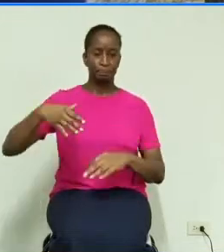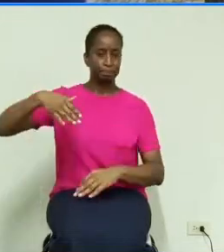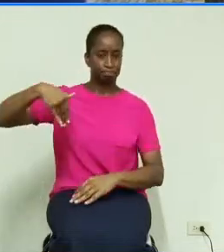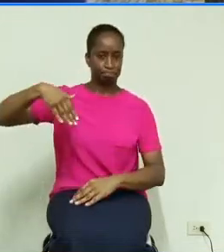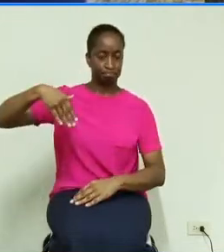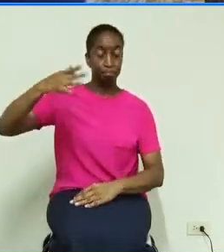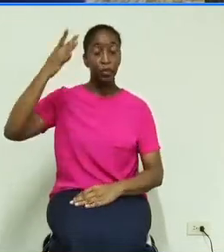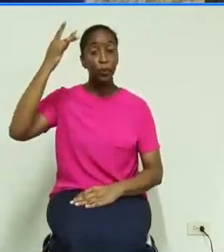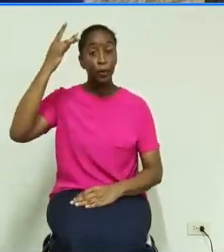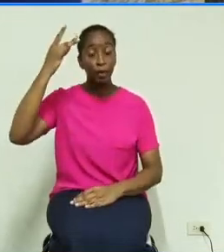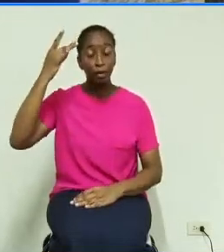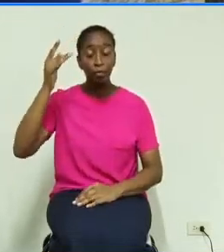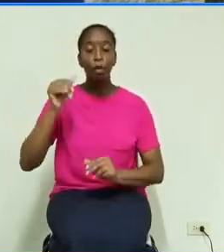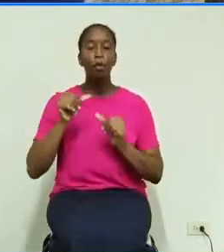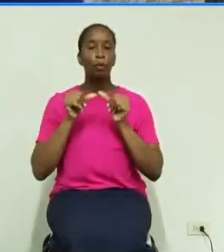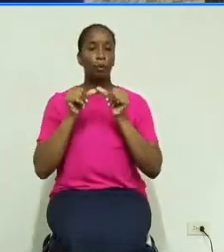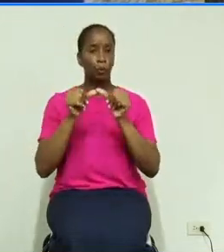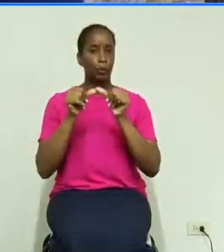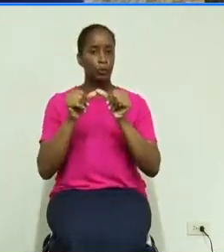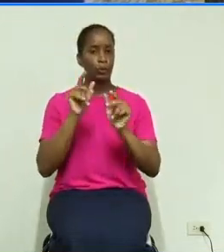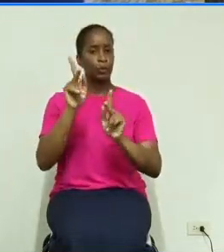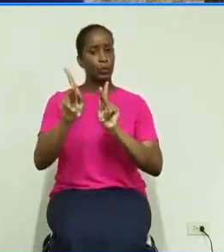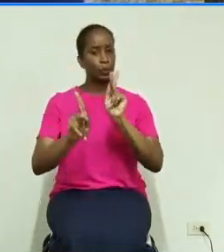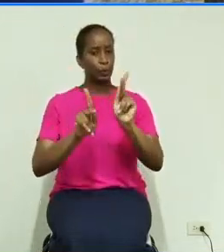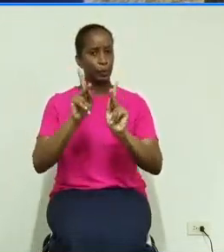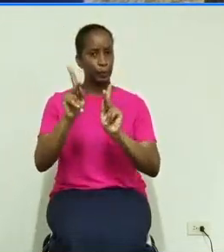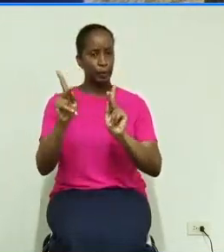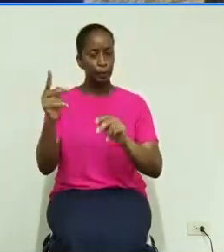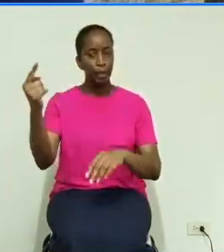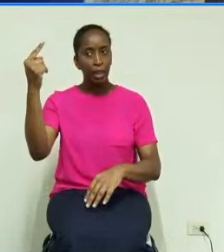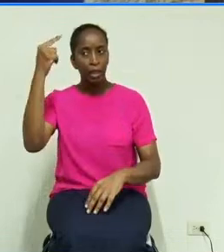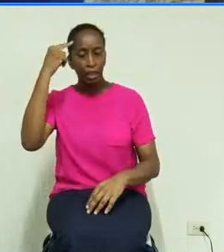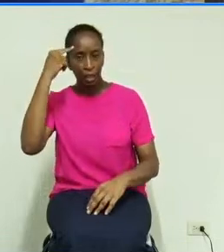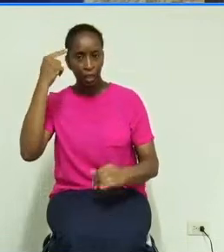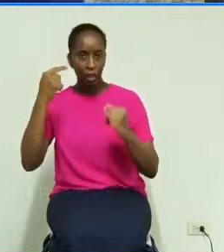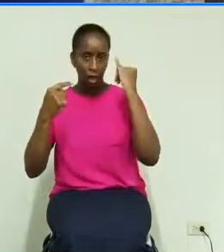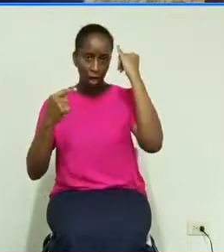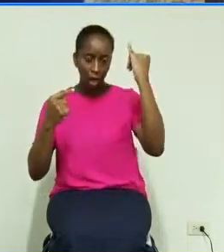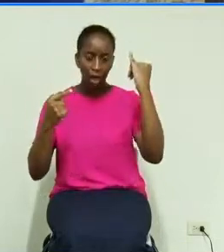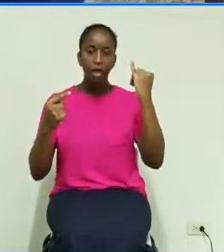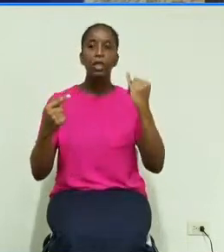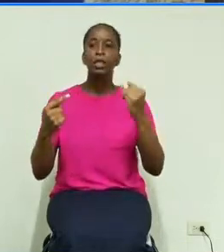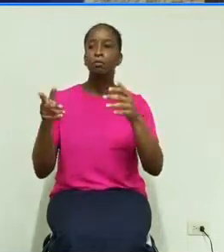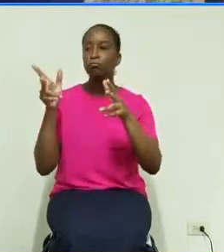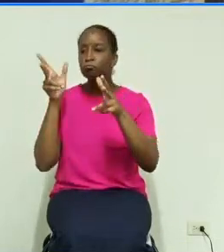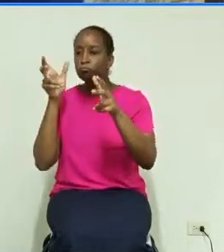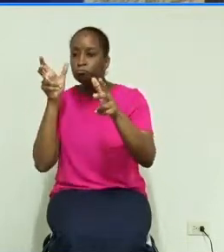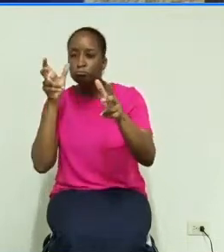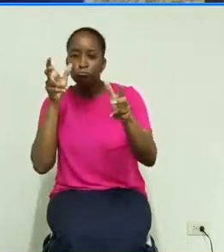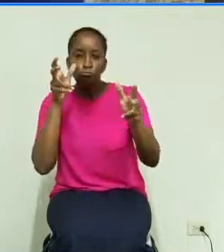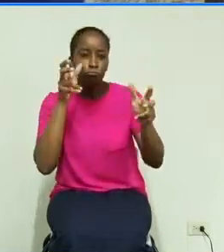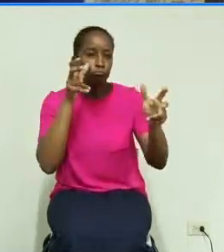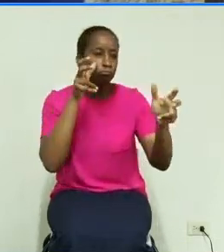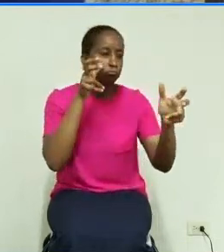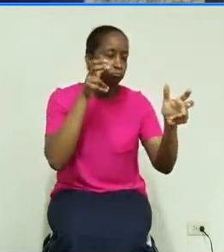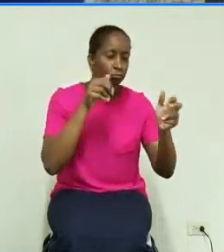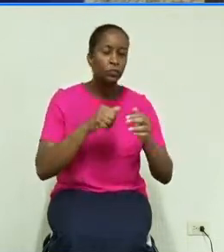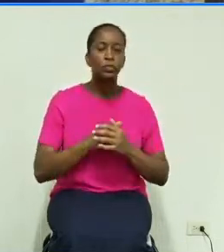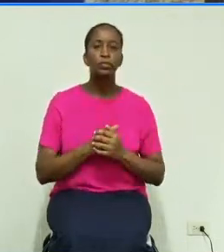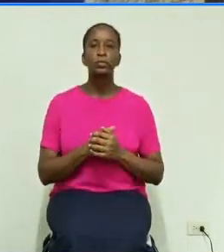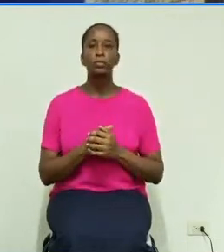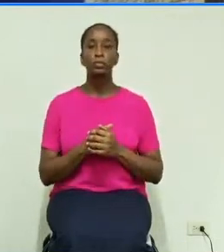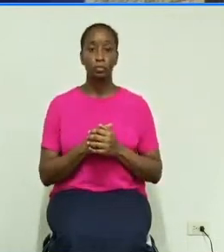inform our decisions. I should also let you know, because I think it is of interest, that we've